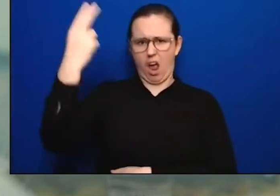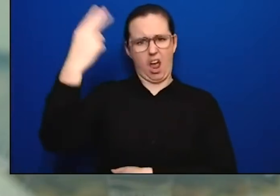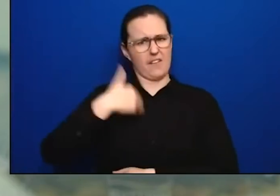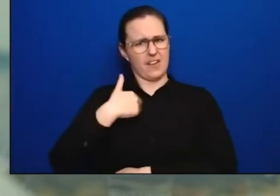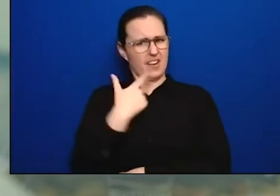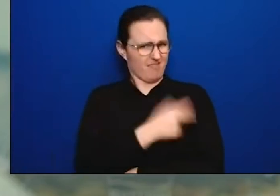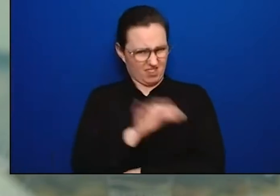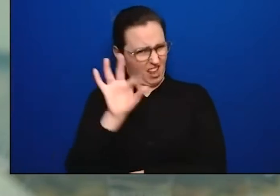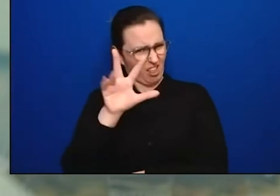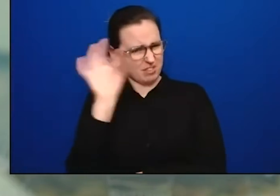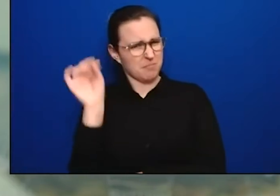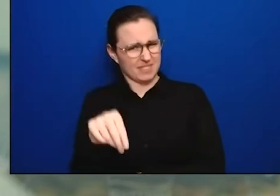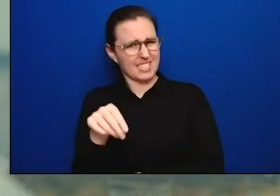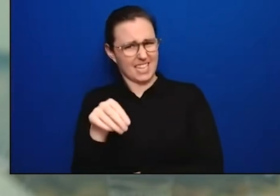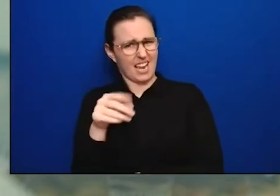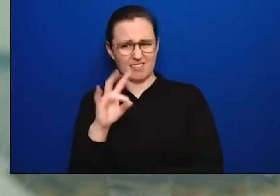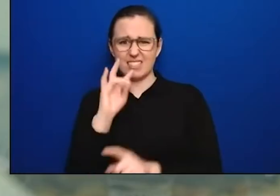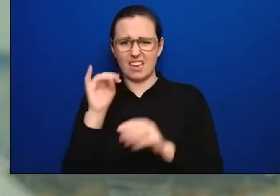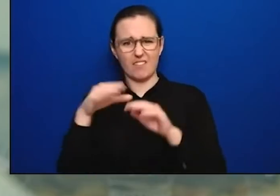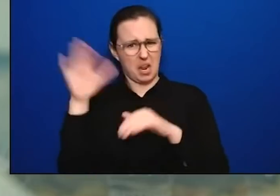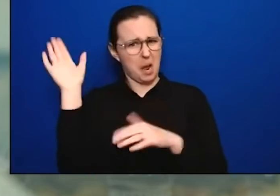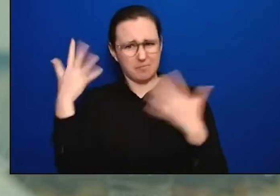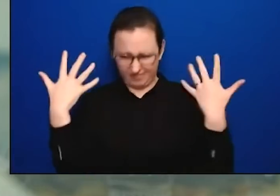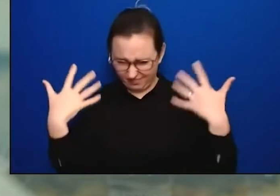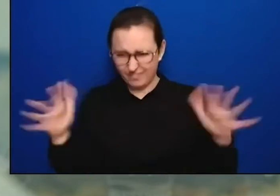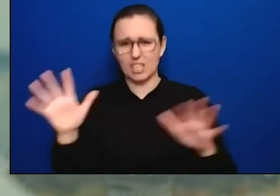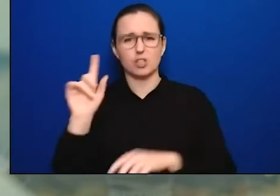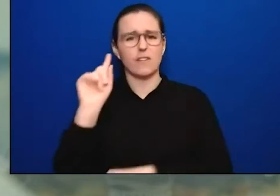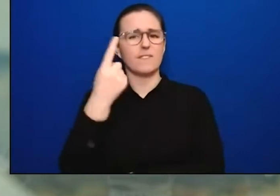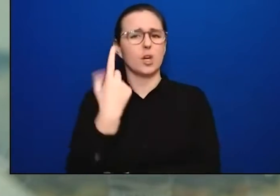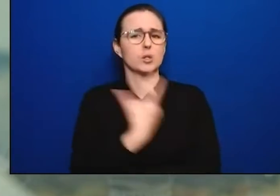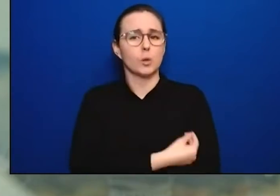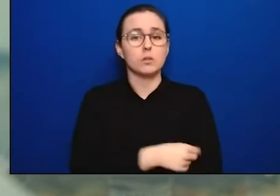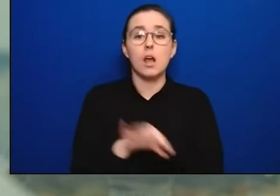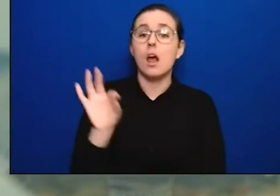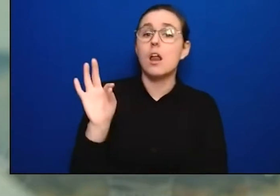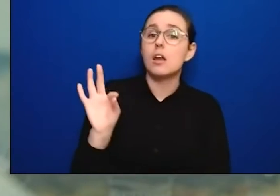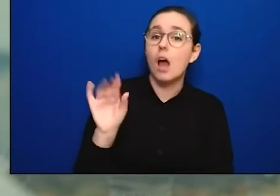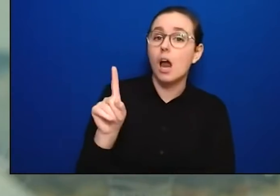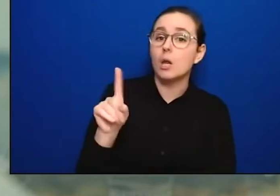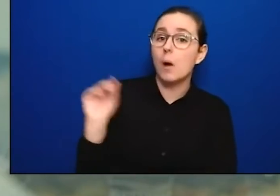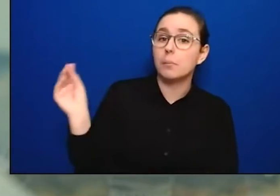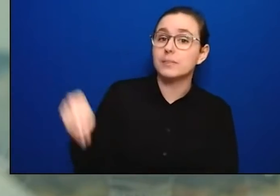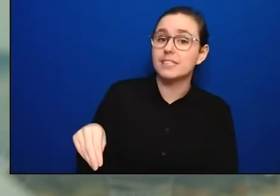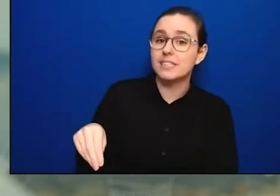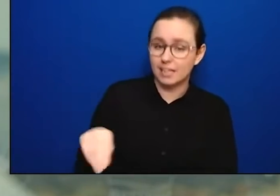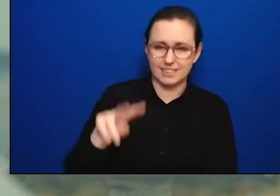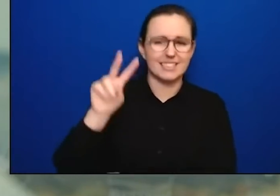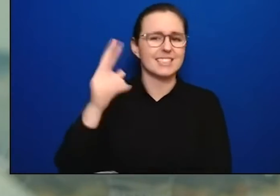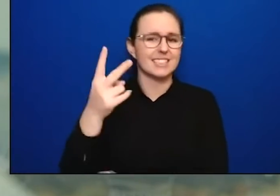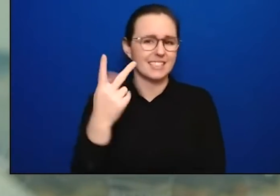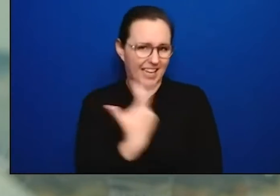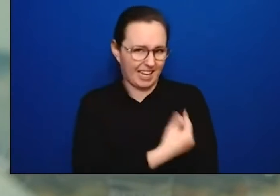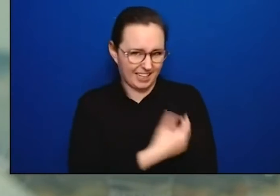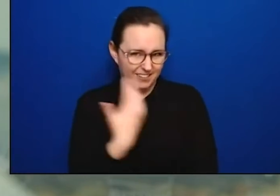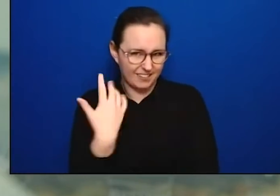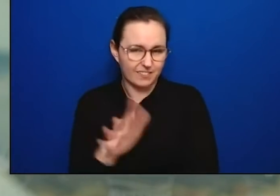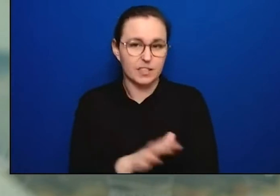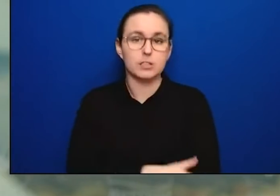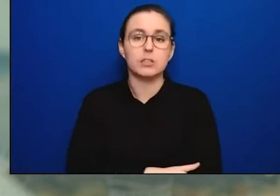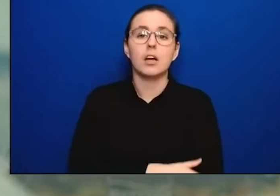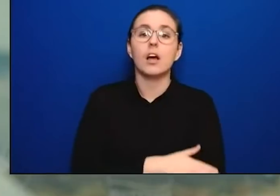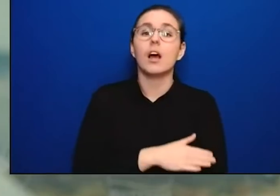it's 93%, which is a very high level of vaccination. 93% of people over 70 have got their first